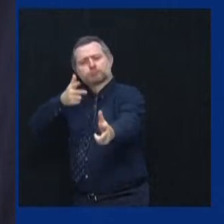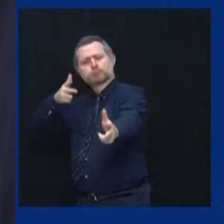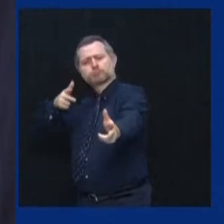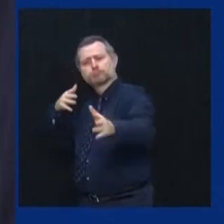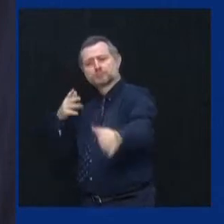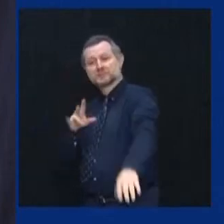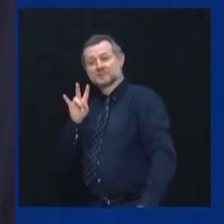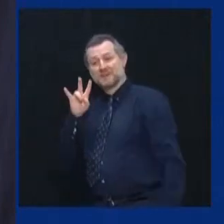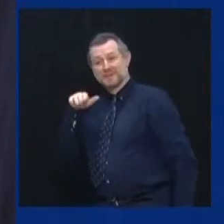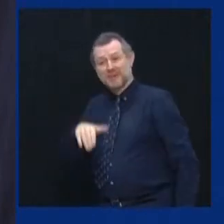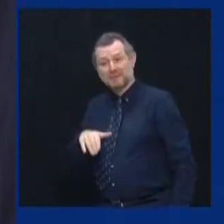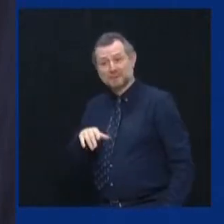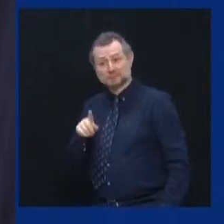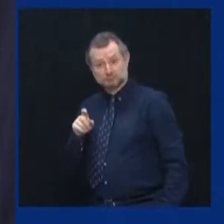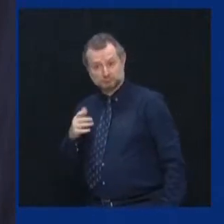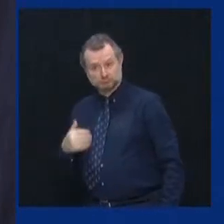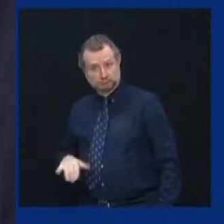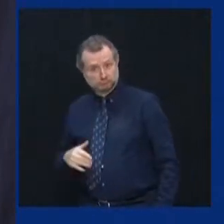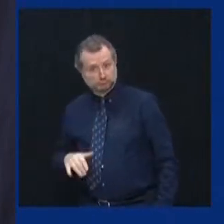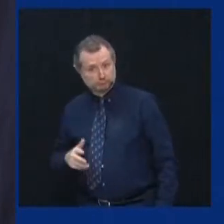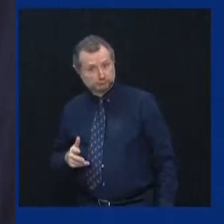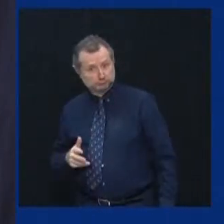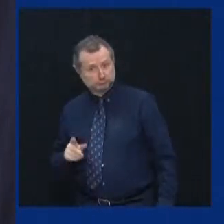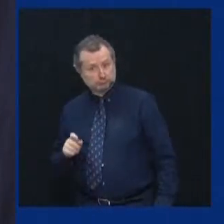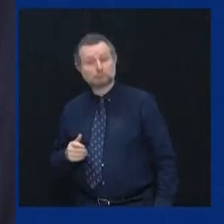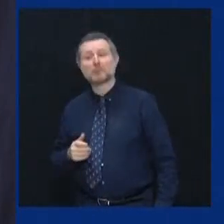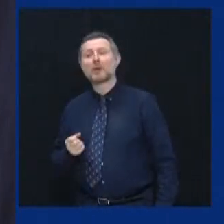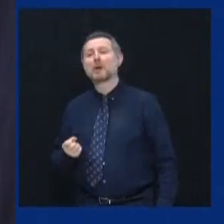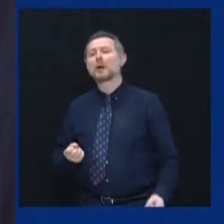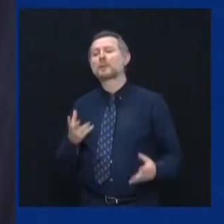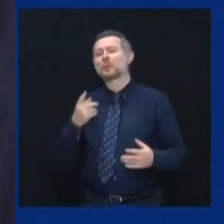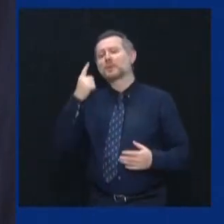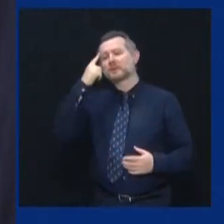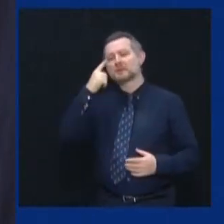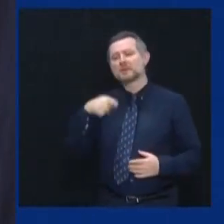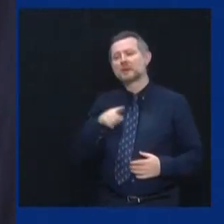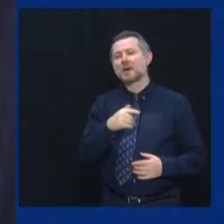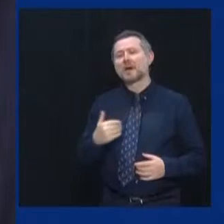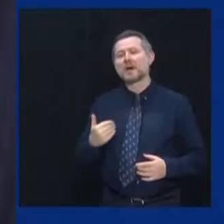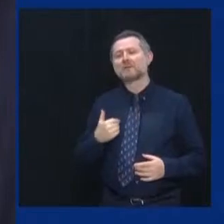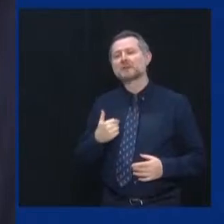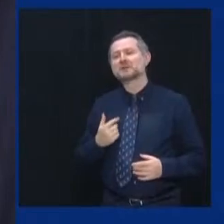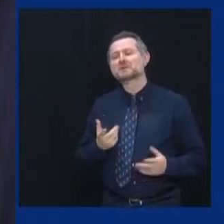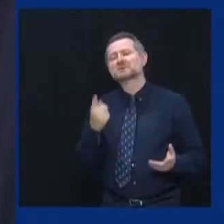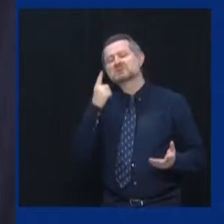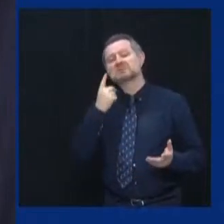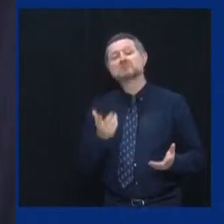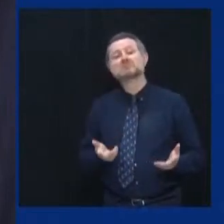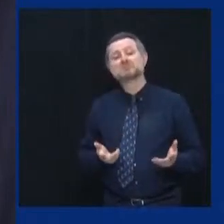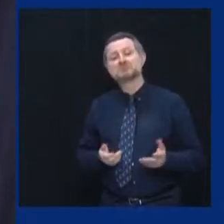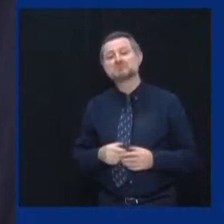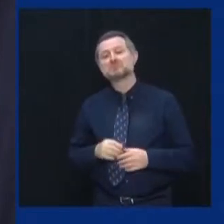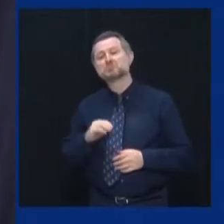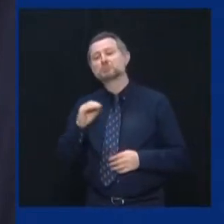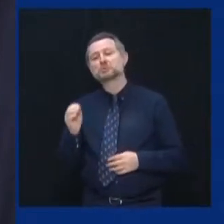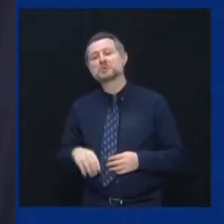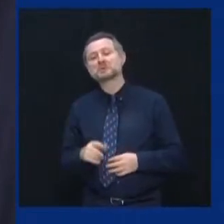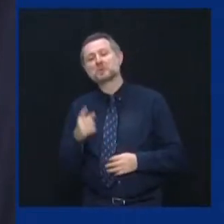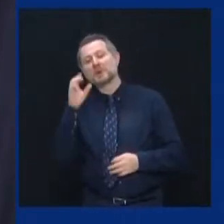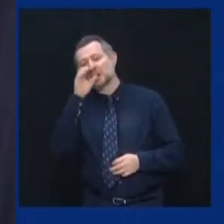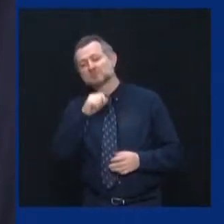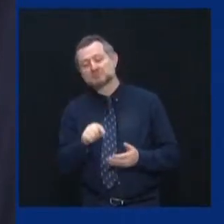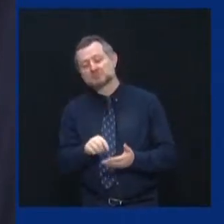7,000 tests. What do you think the positivity rate was on the 7,000